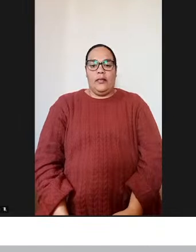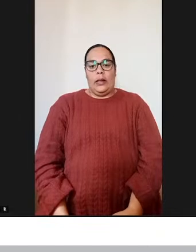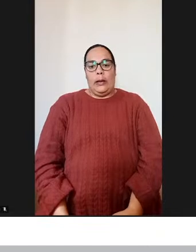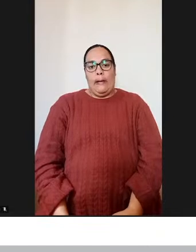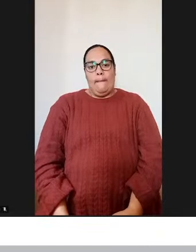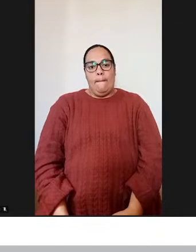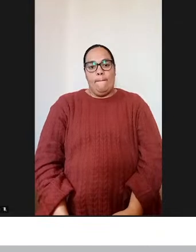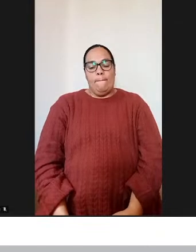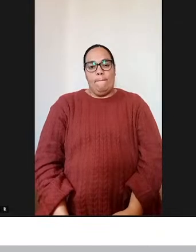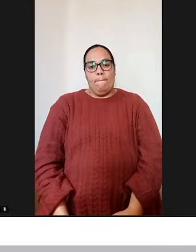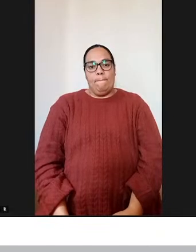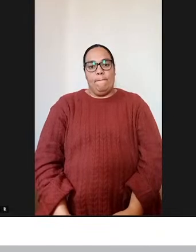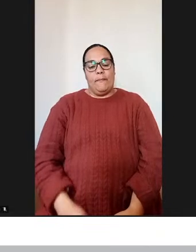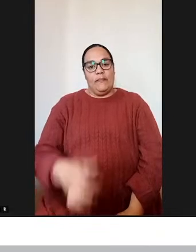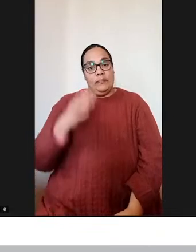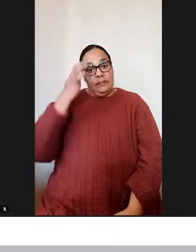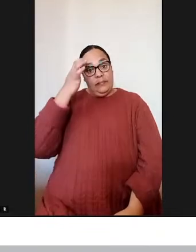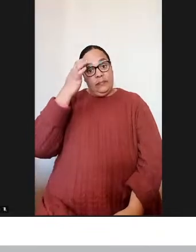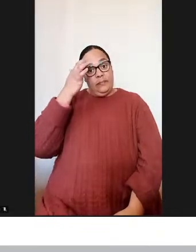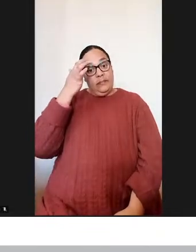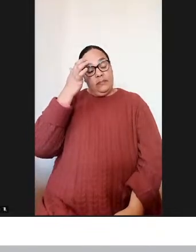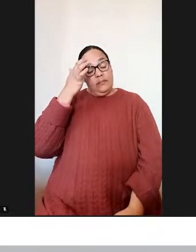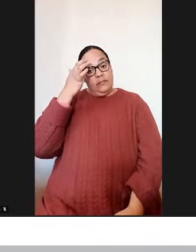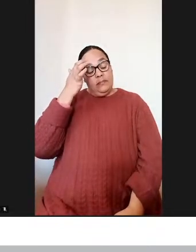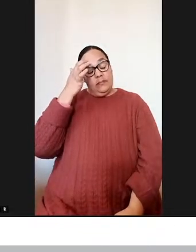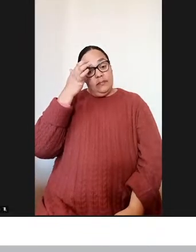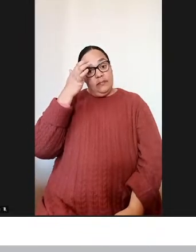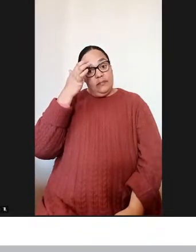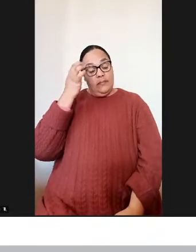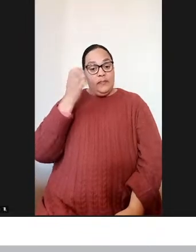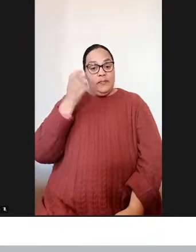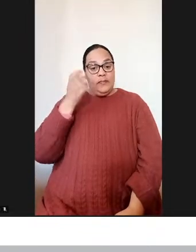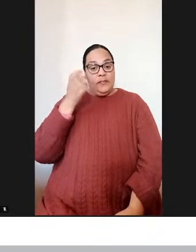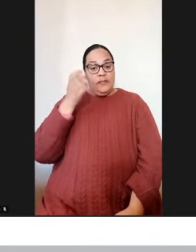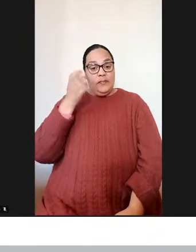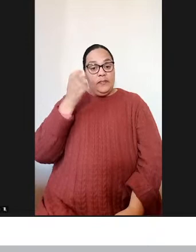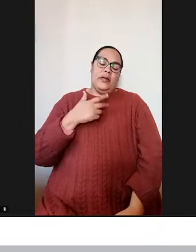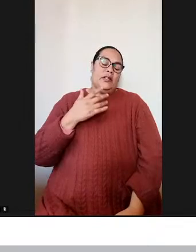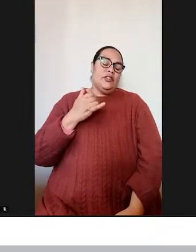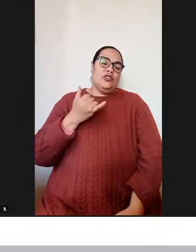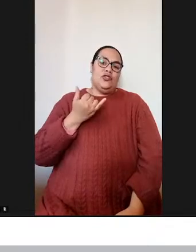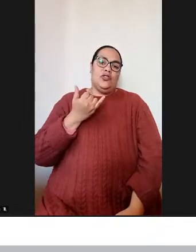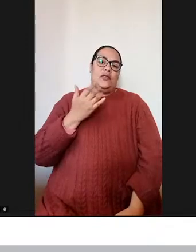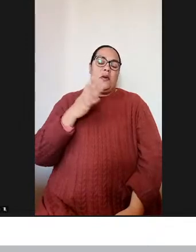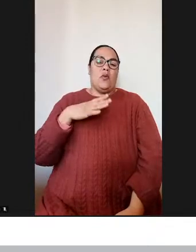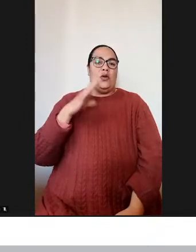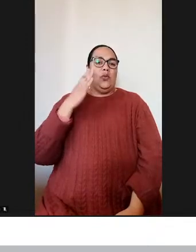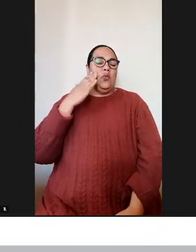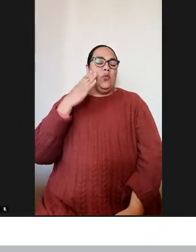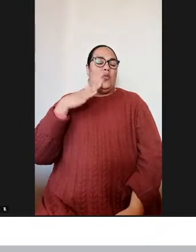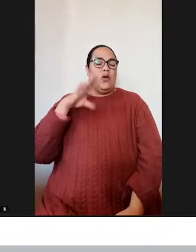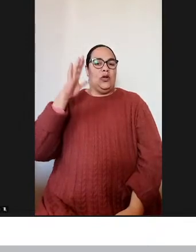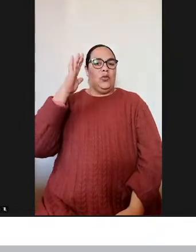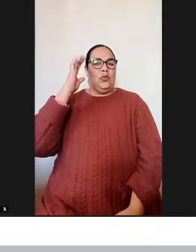Yeah, can I just, I don't want to, I mean, so can I just understand? So the